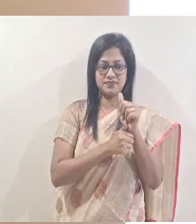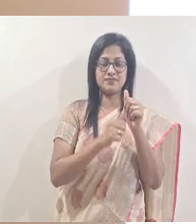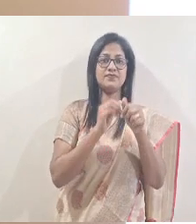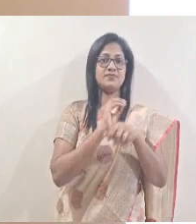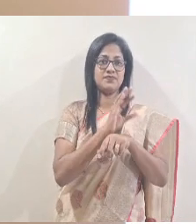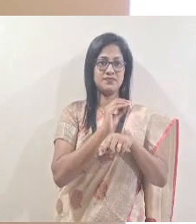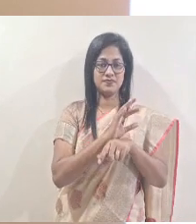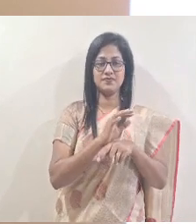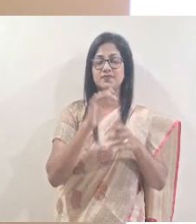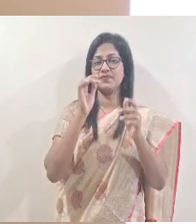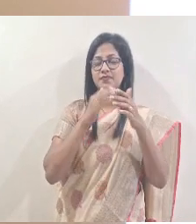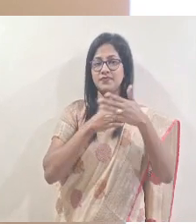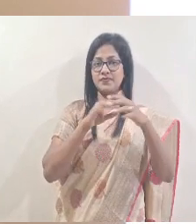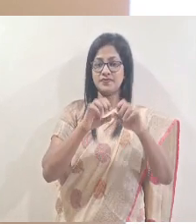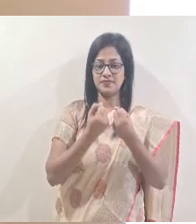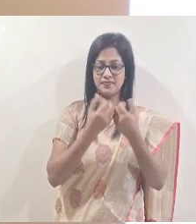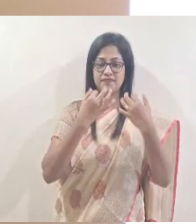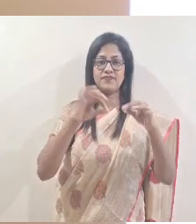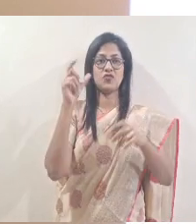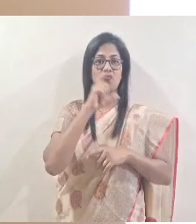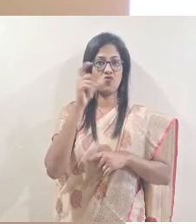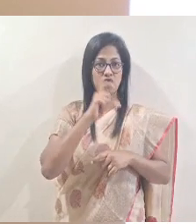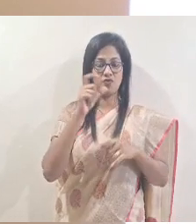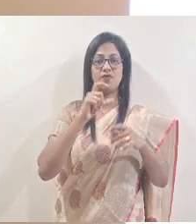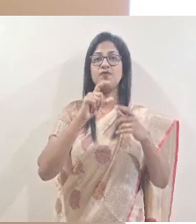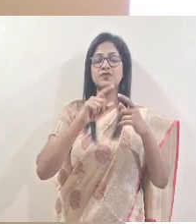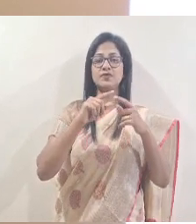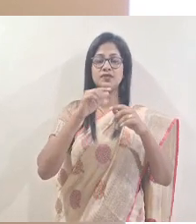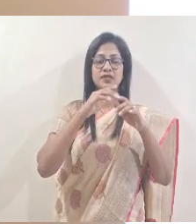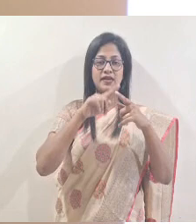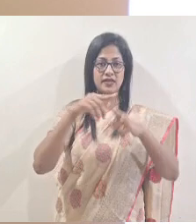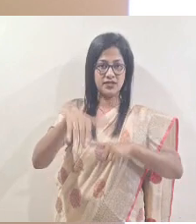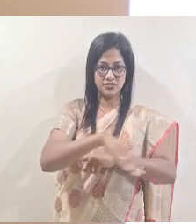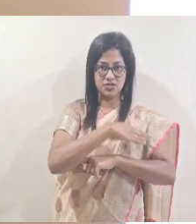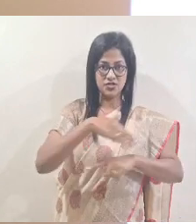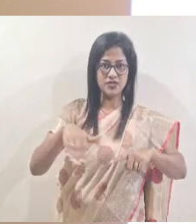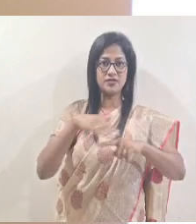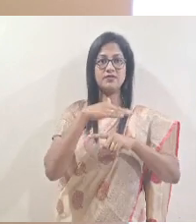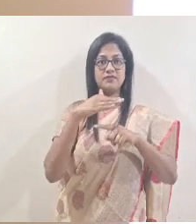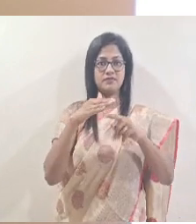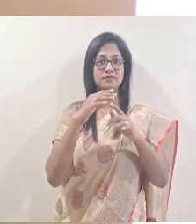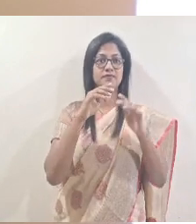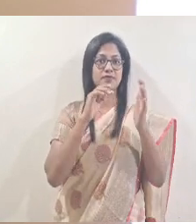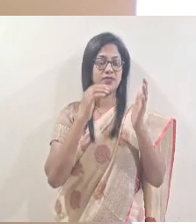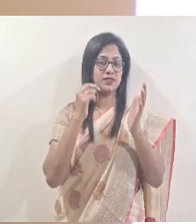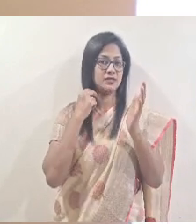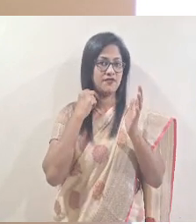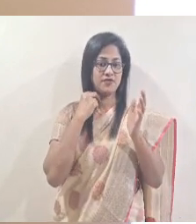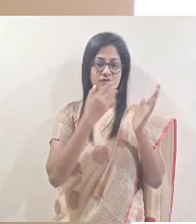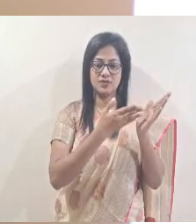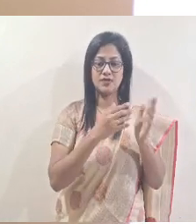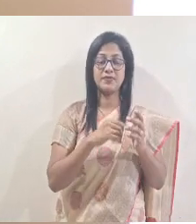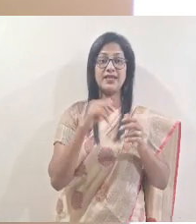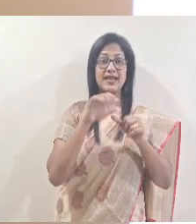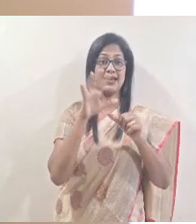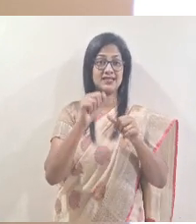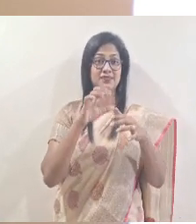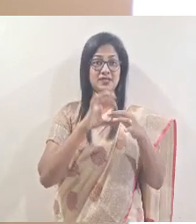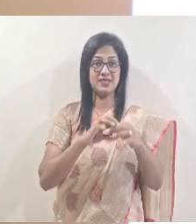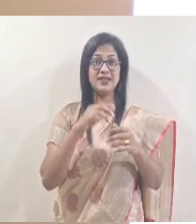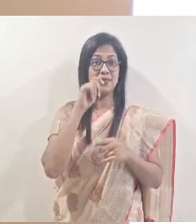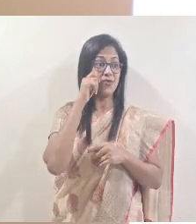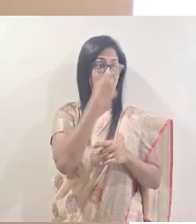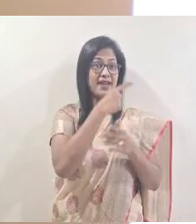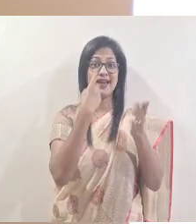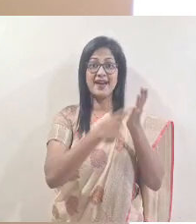Cell in College of Engineering, Trivandrum. We are working for built environment accessibility. As Raheja sir has already mentioned